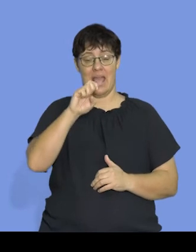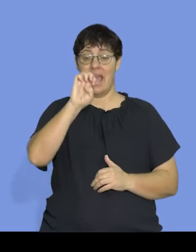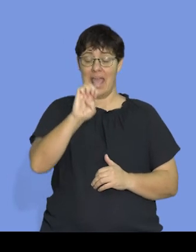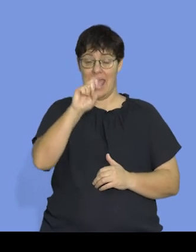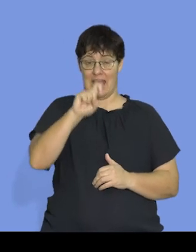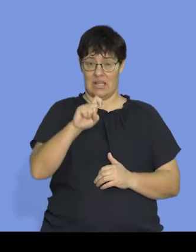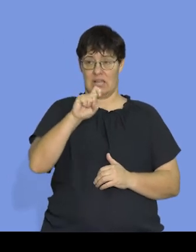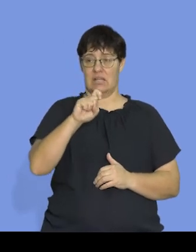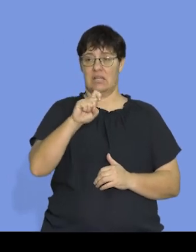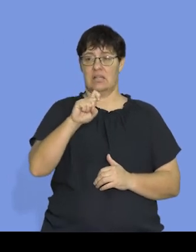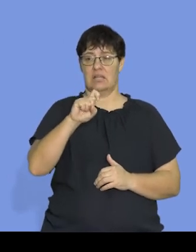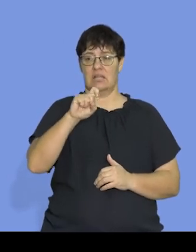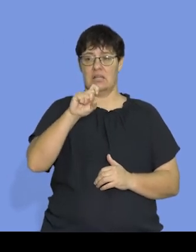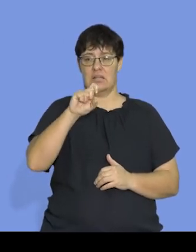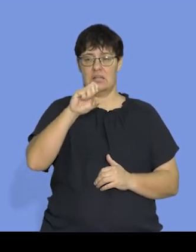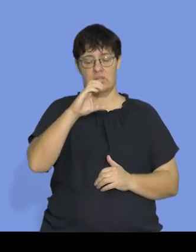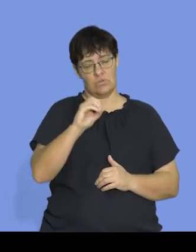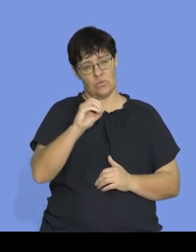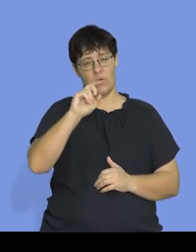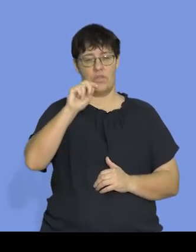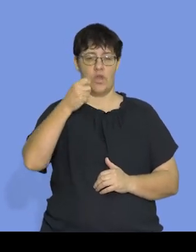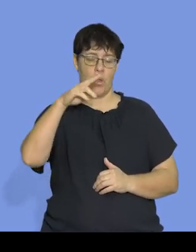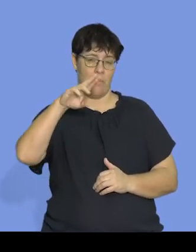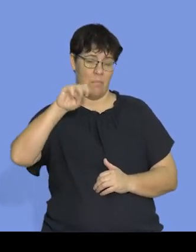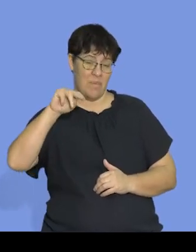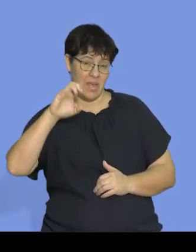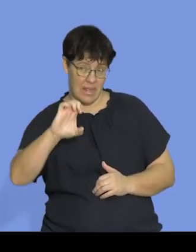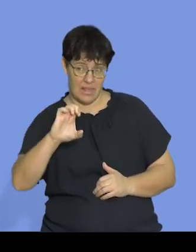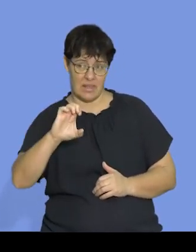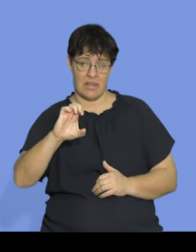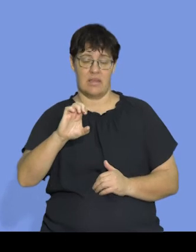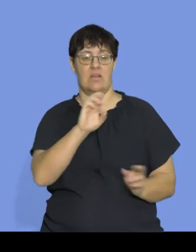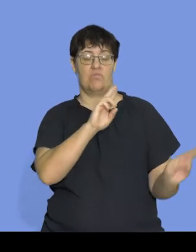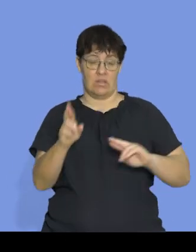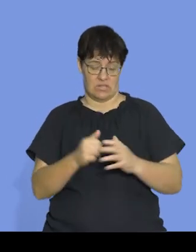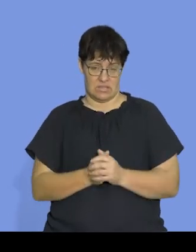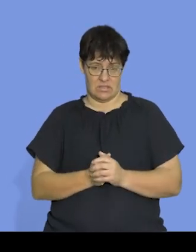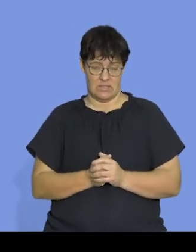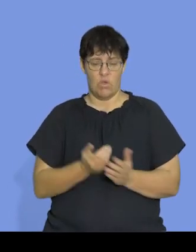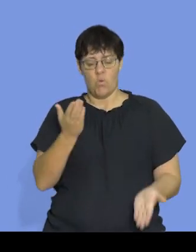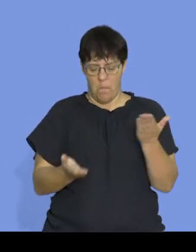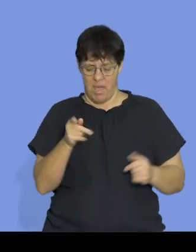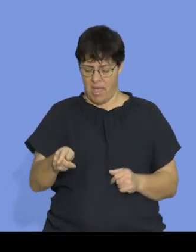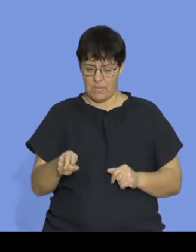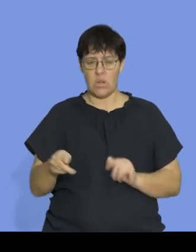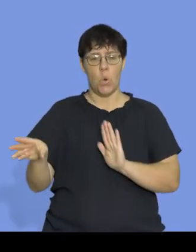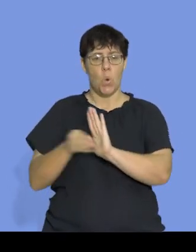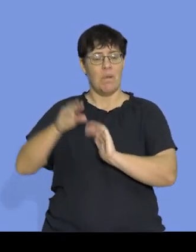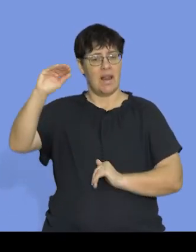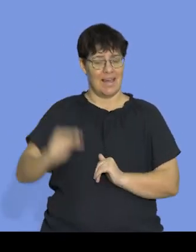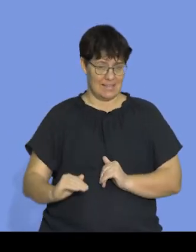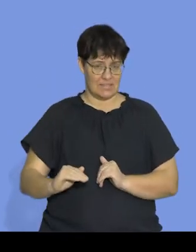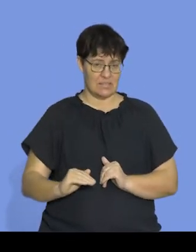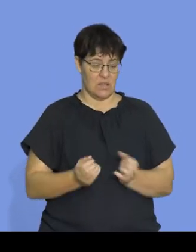is released to the surrounding than absorbed. So that's by comparison. And then we're saying the enthalpy change, which is